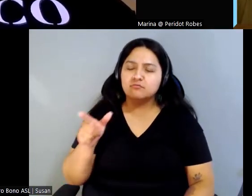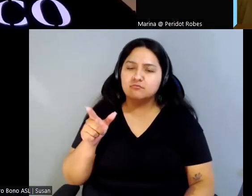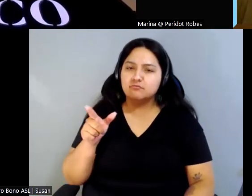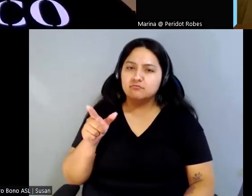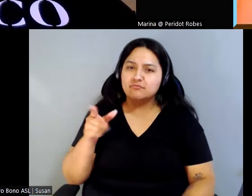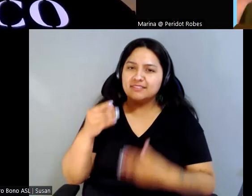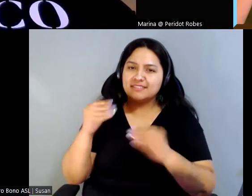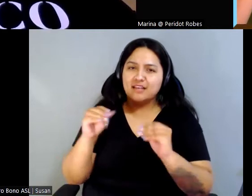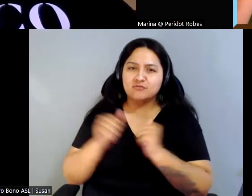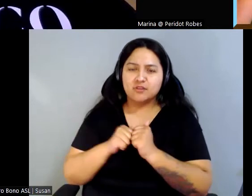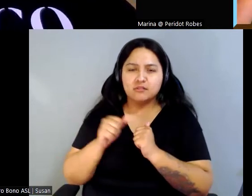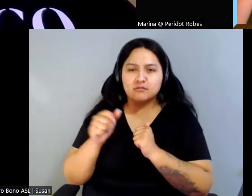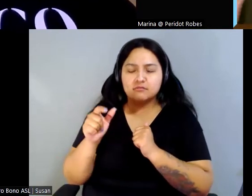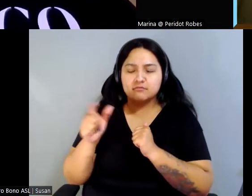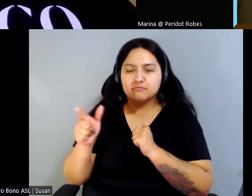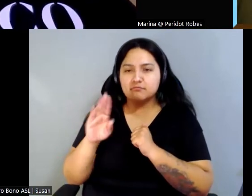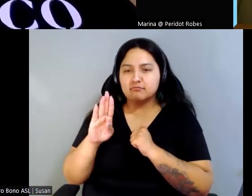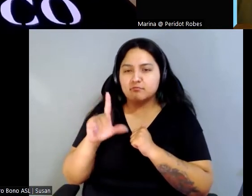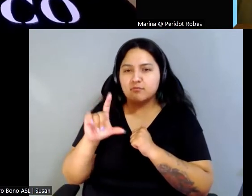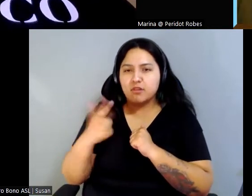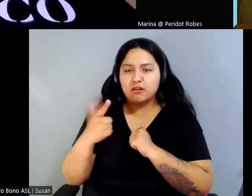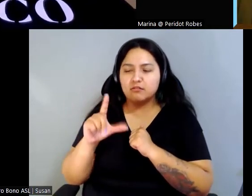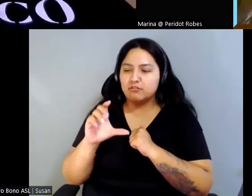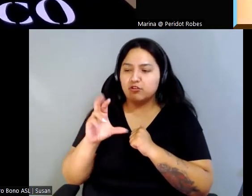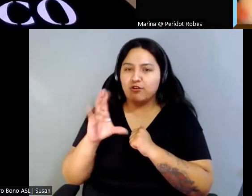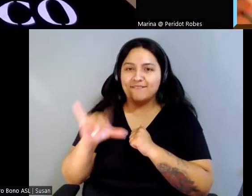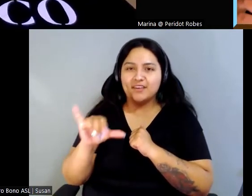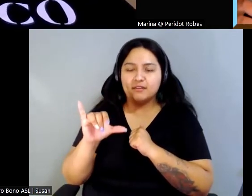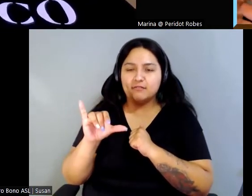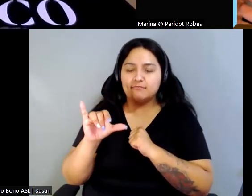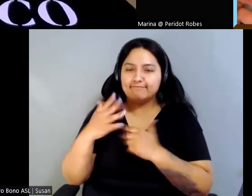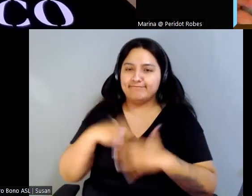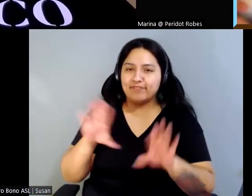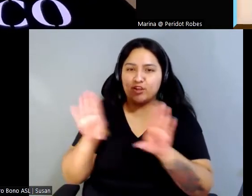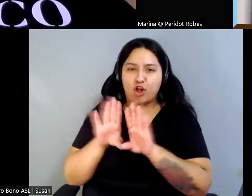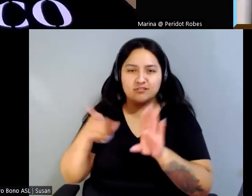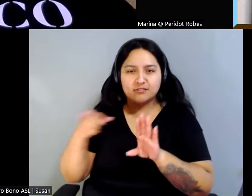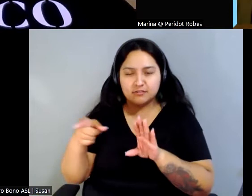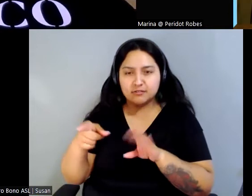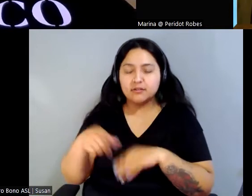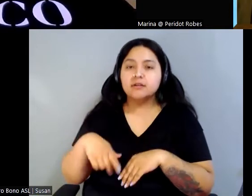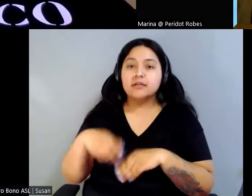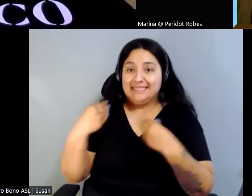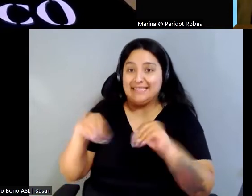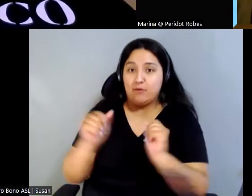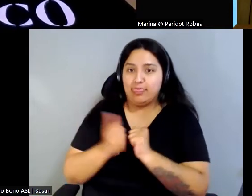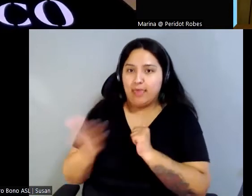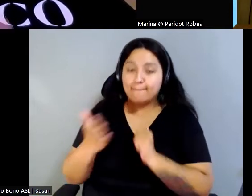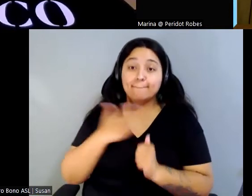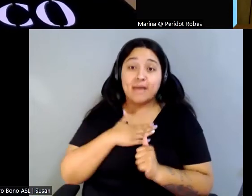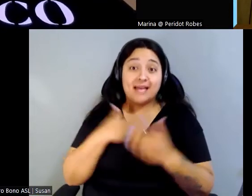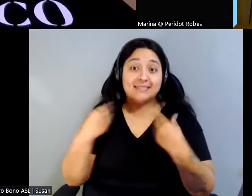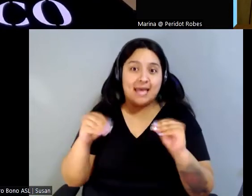they were my guests for Latinx Heritage Month. And my sales always sell out. And I always